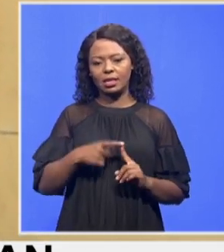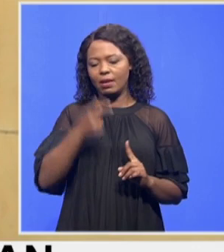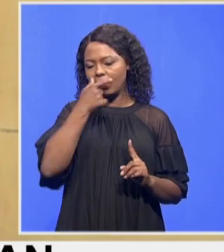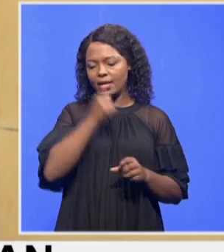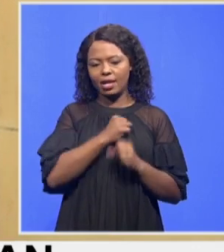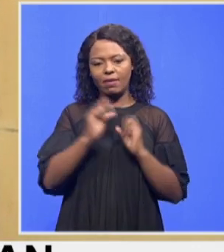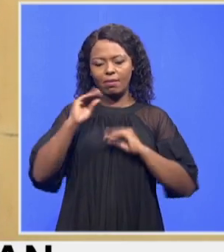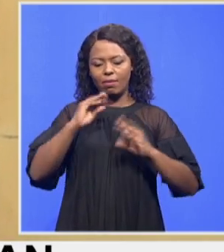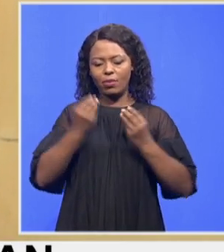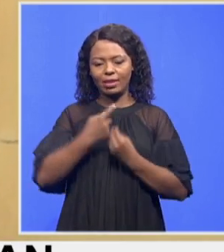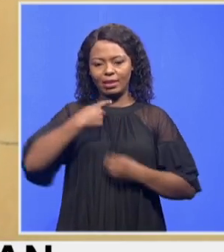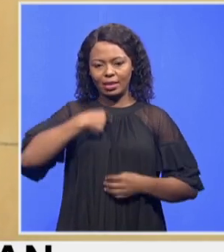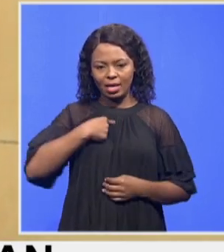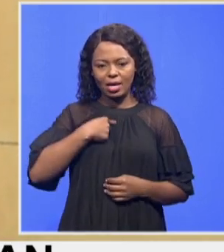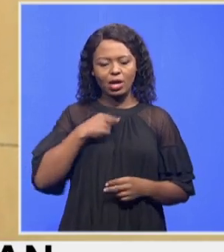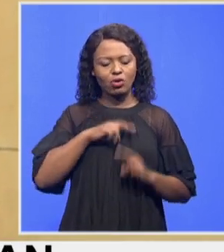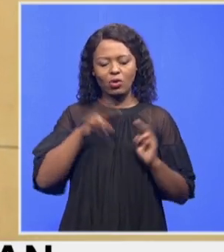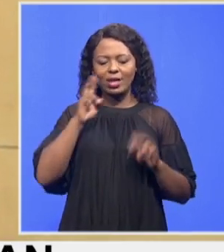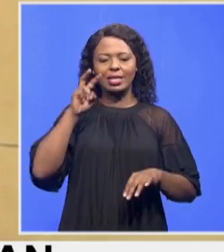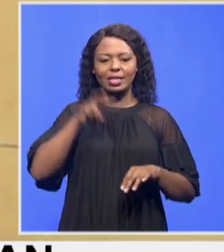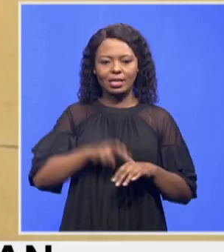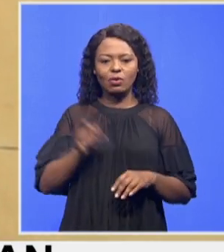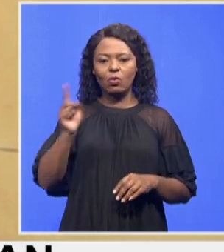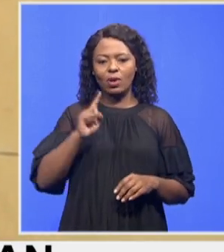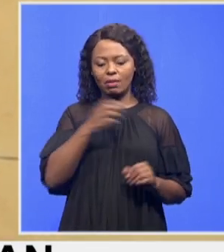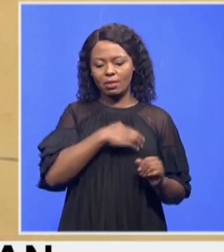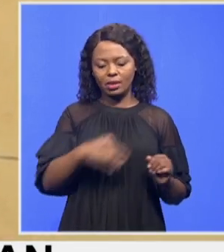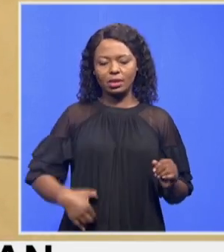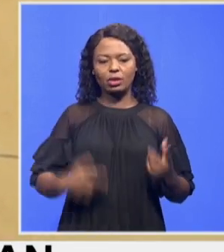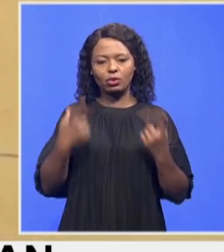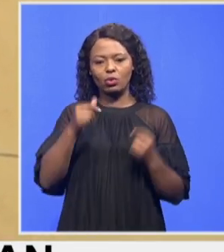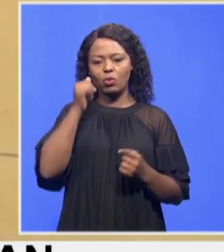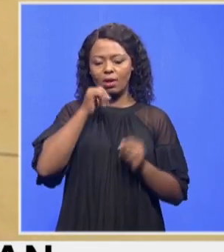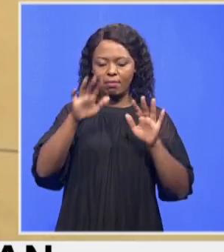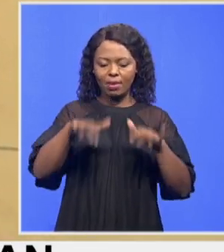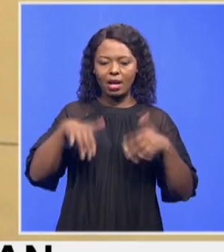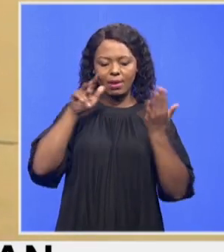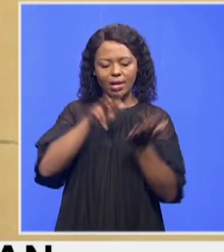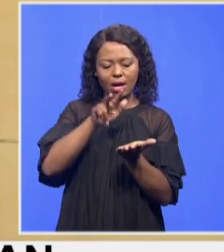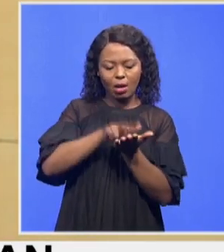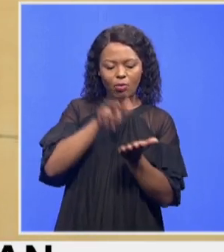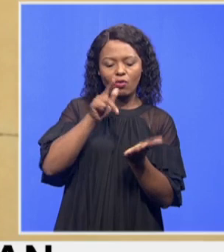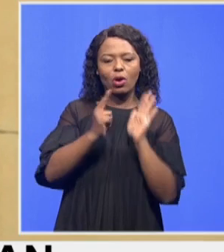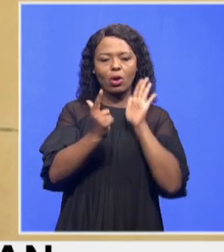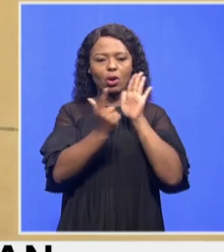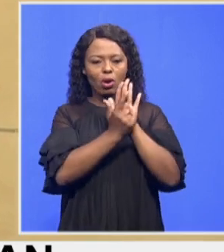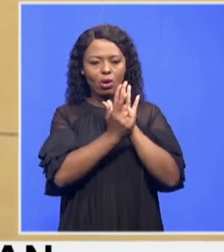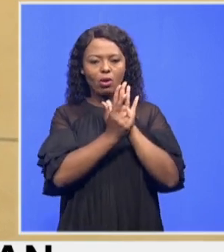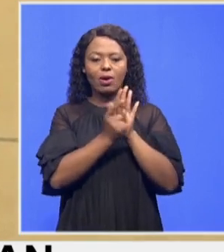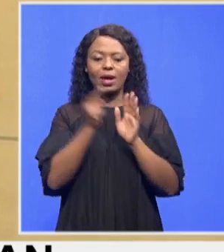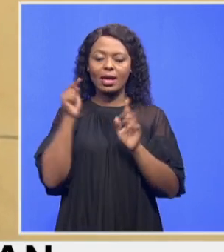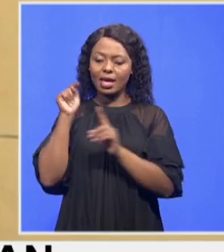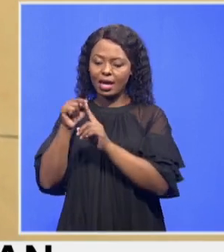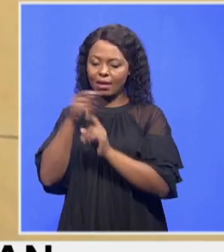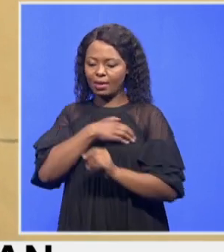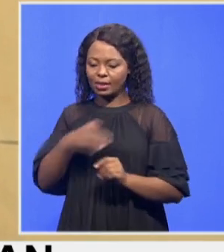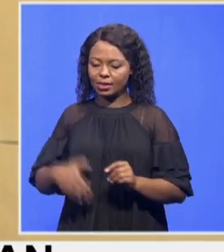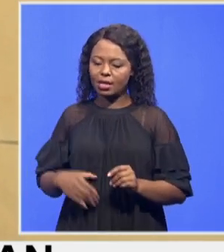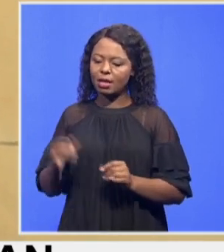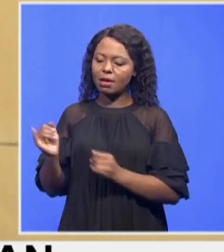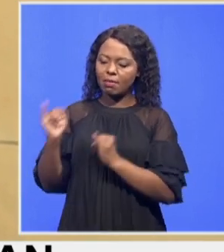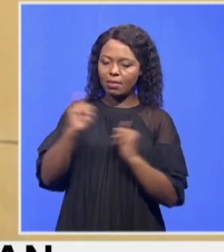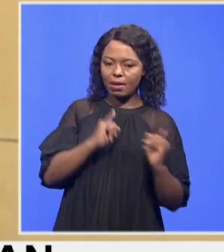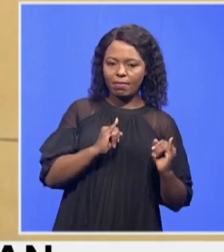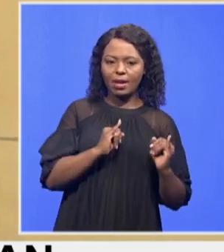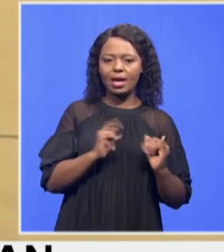need. What the president does when Parliament passes a law, he calls his legal advisors, legal experts, to look into